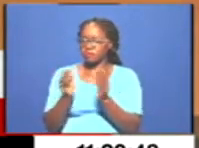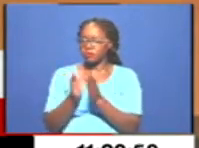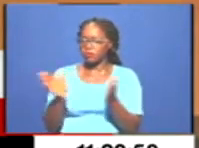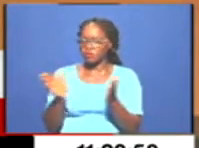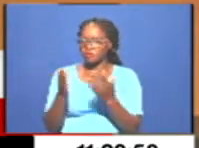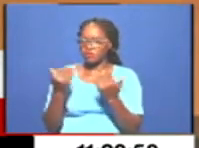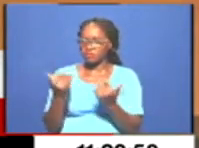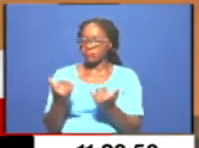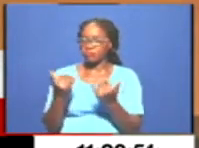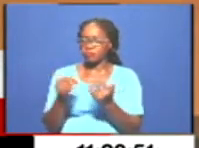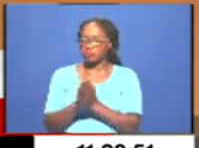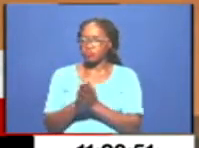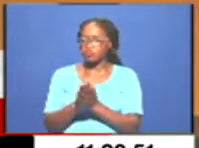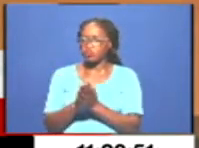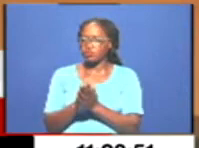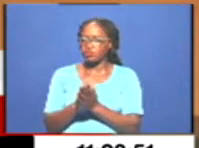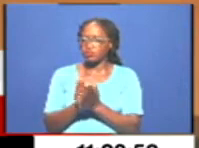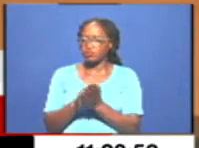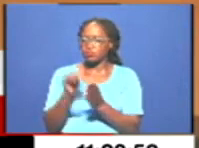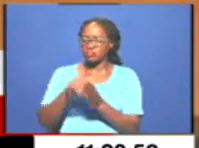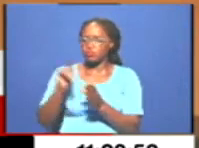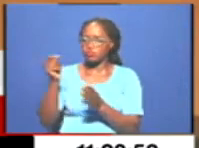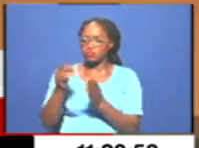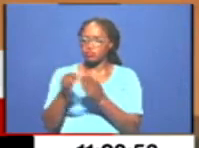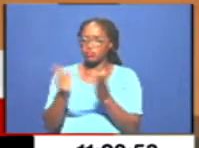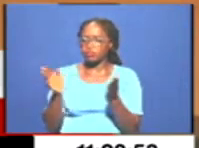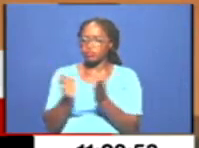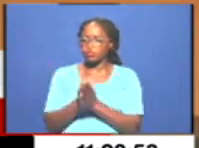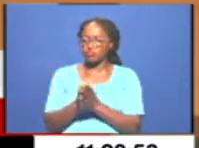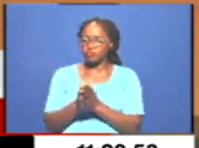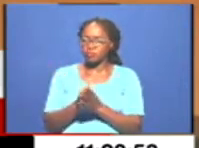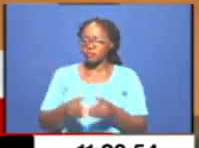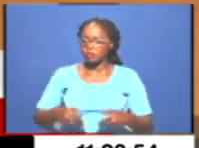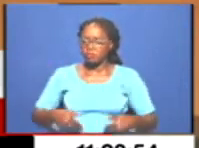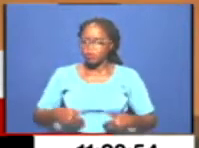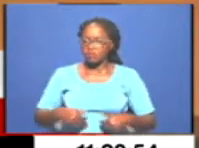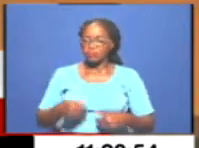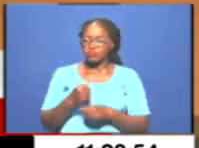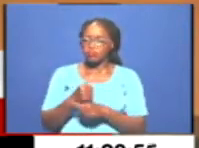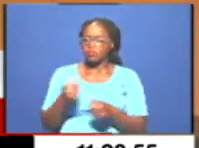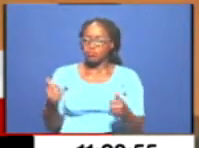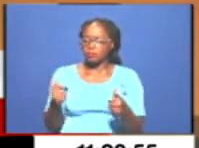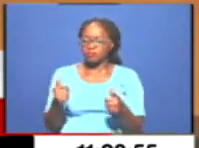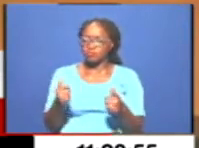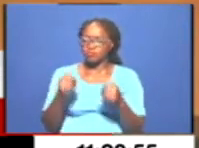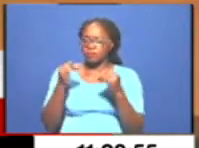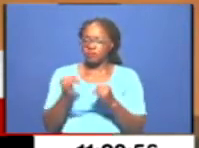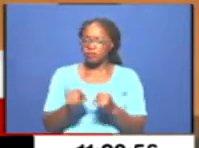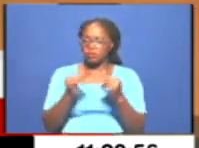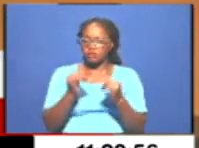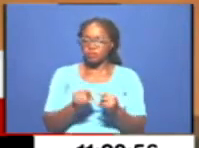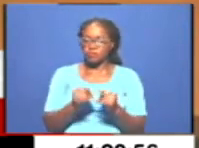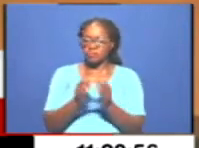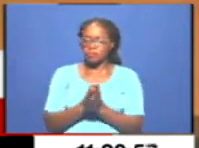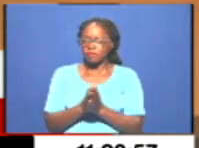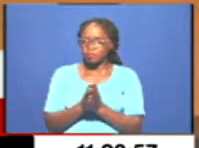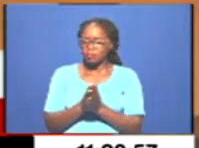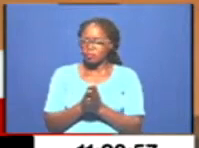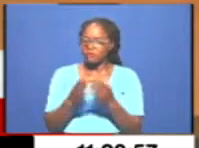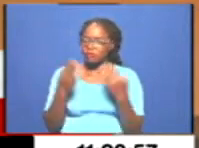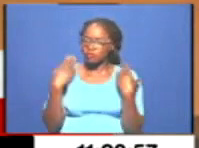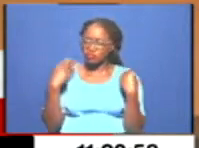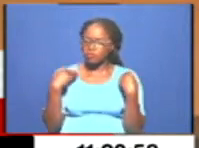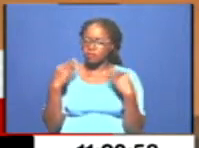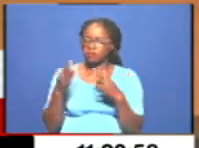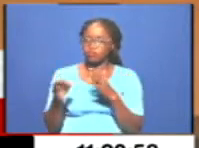means within Kenya it's very open. We've seen some youngsters do very, very well in the individual sports. And we like to believe if they're